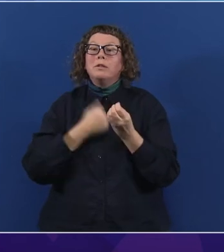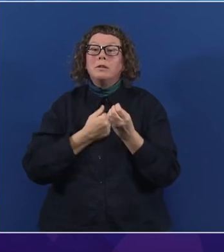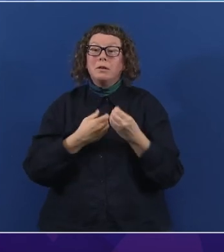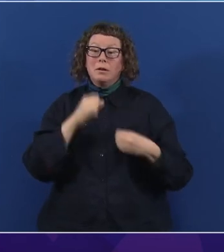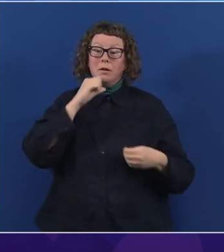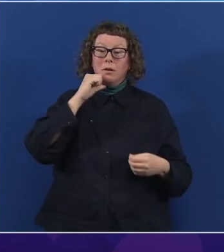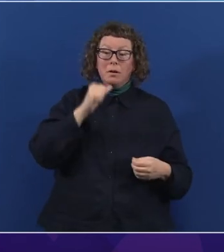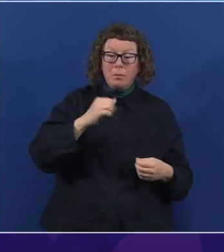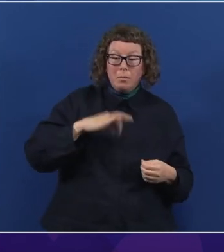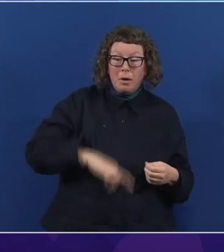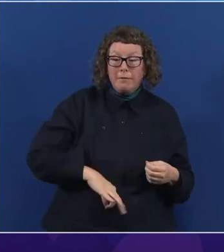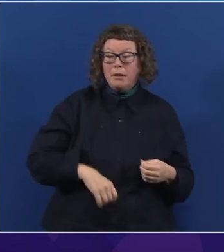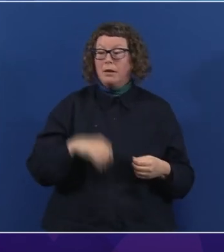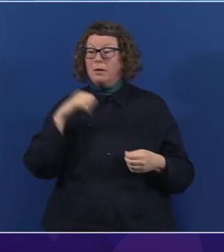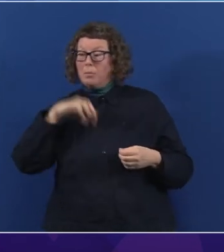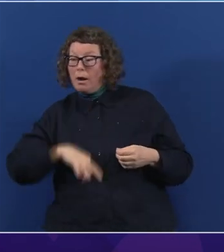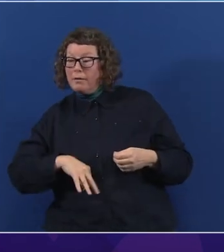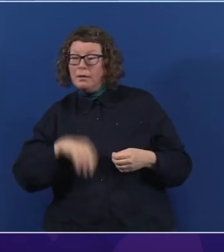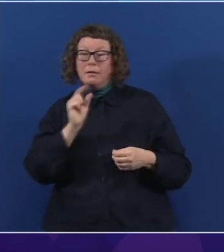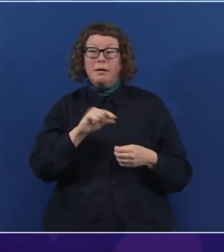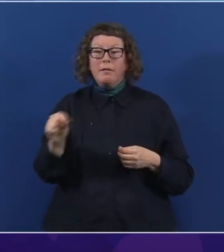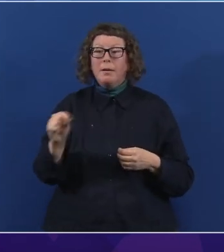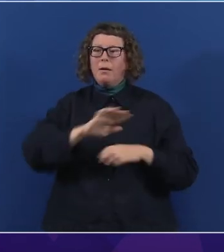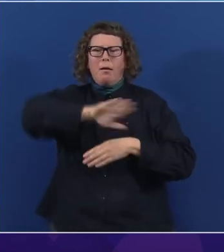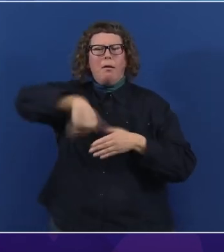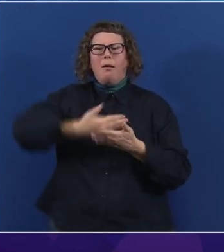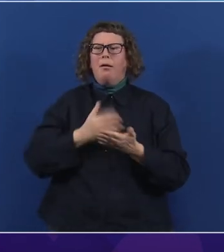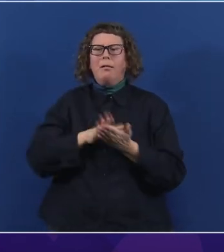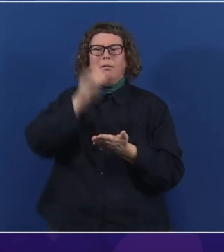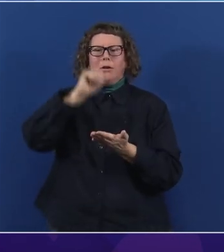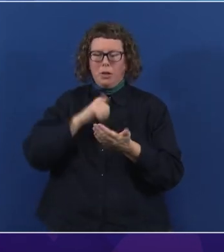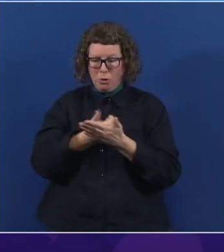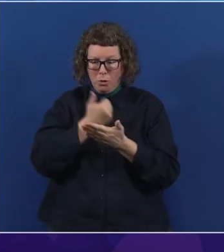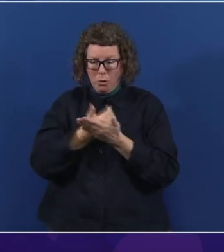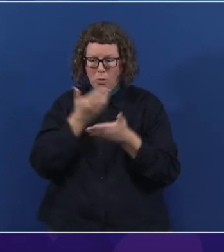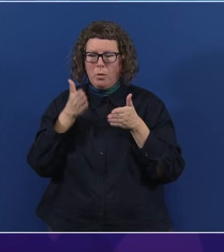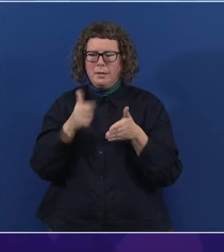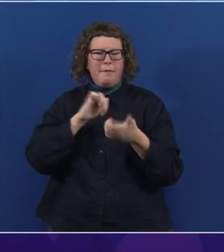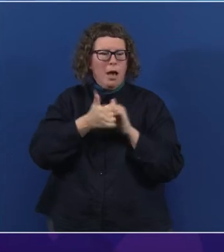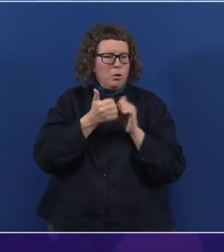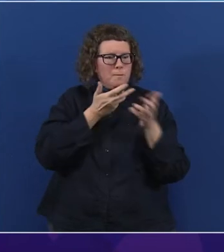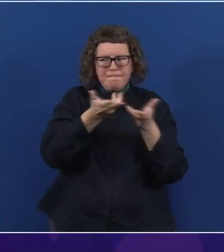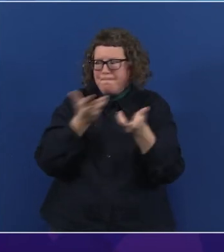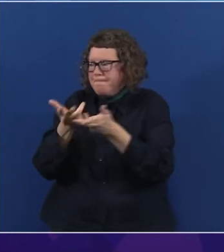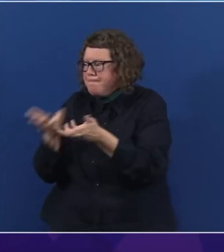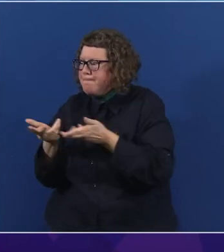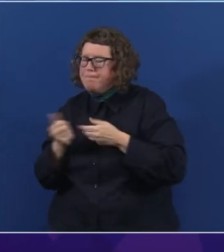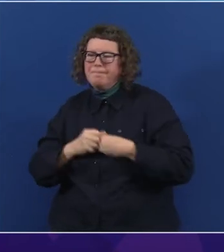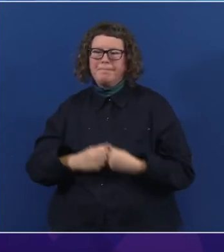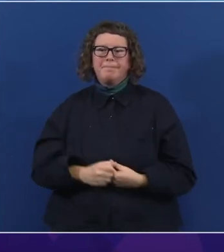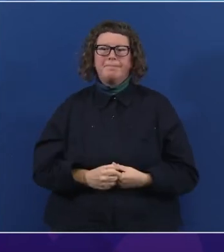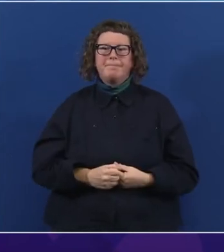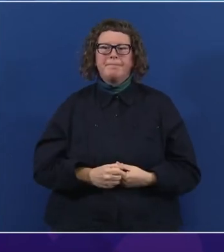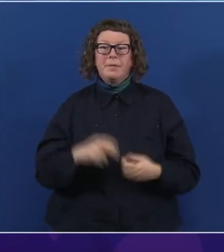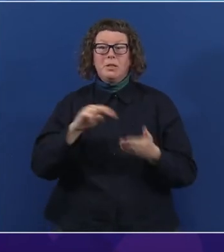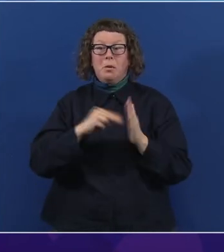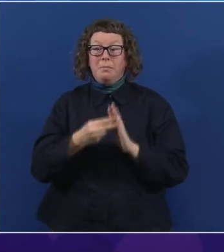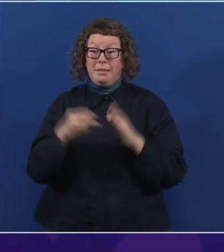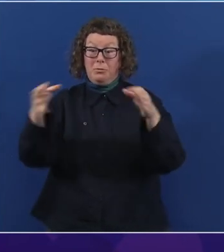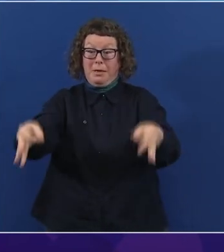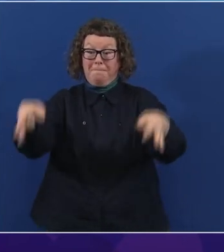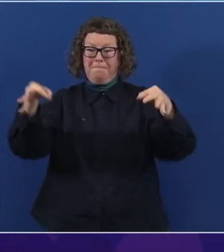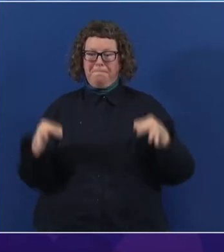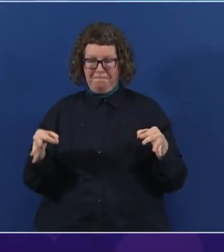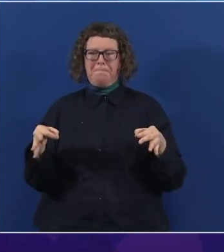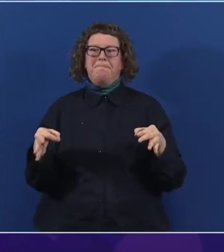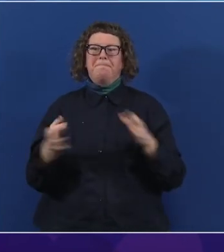for-profit, not-for-profit, a government, we're all learning new ways to work together. And you could say that we're 10 years ahead of